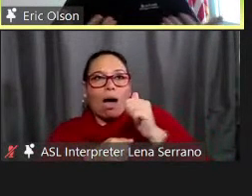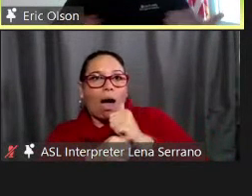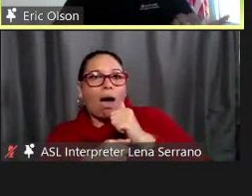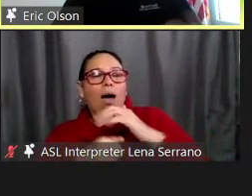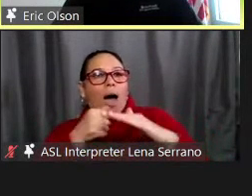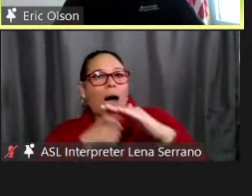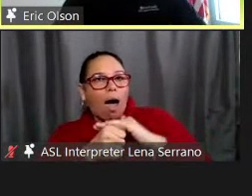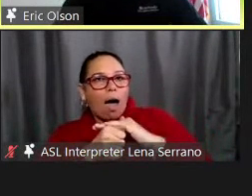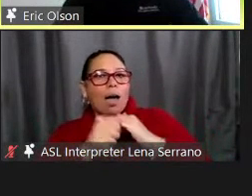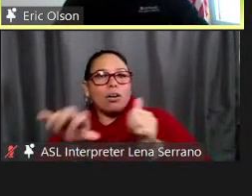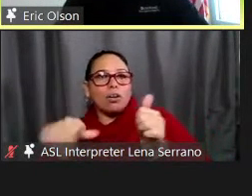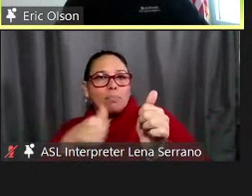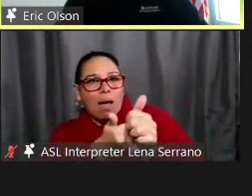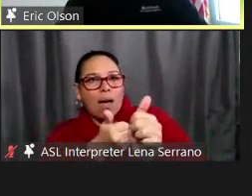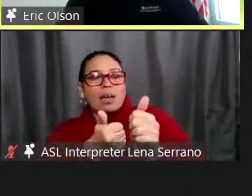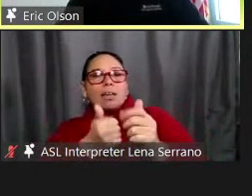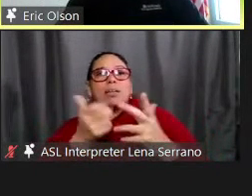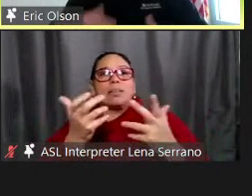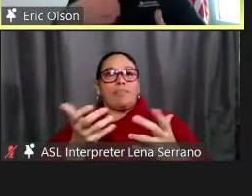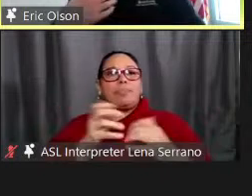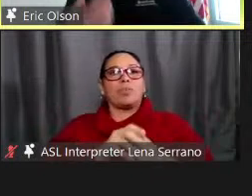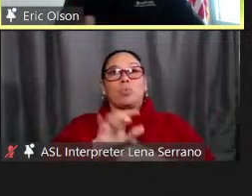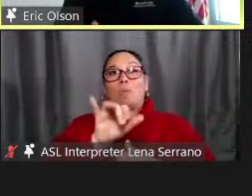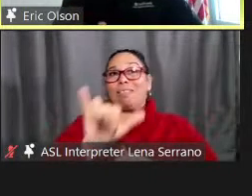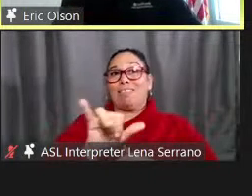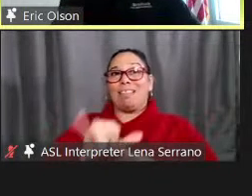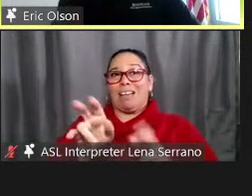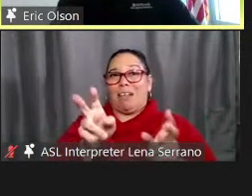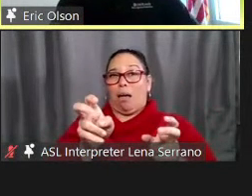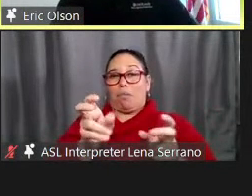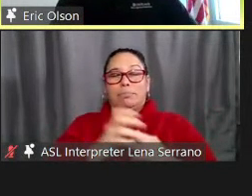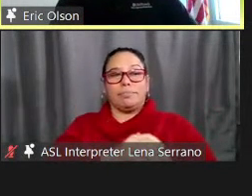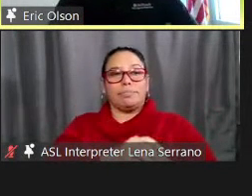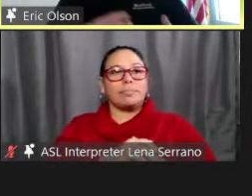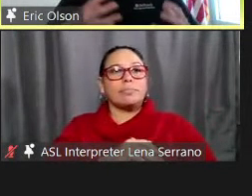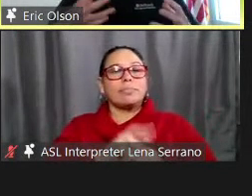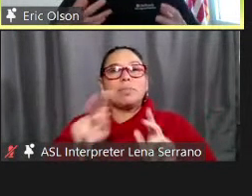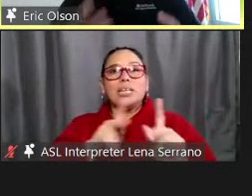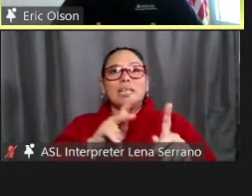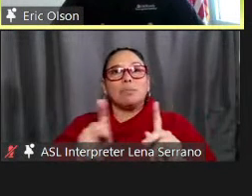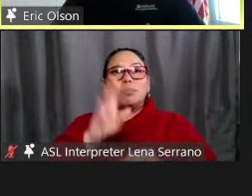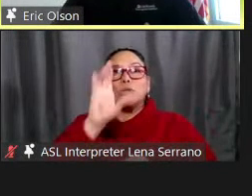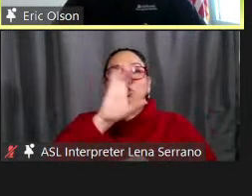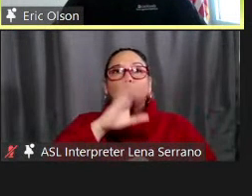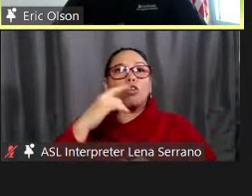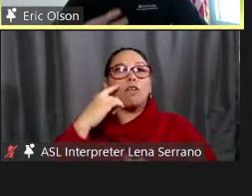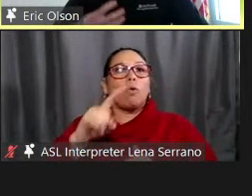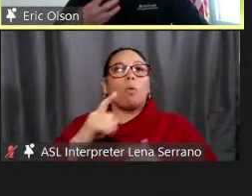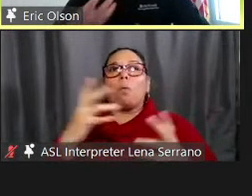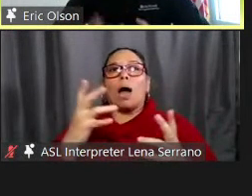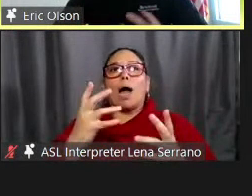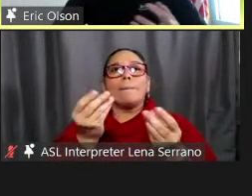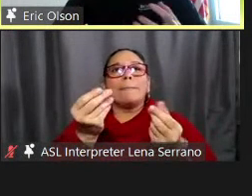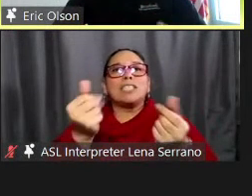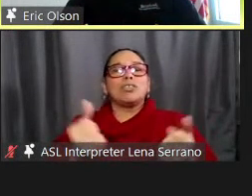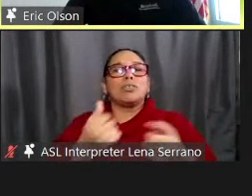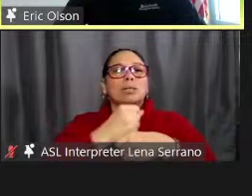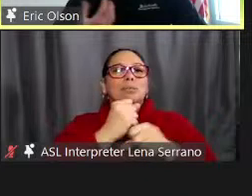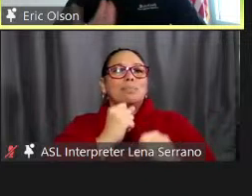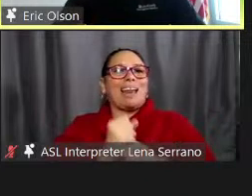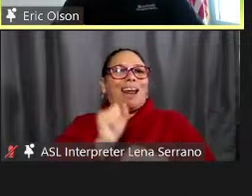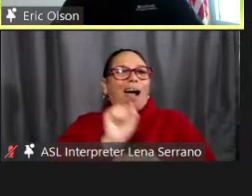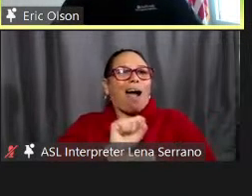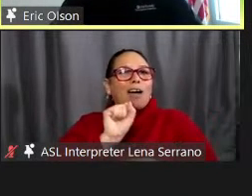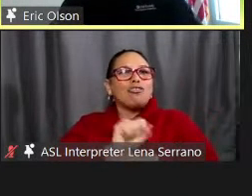us from gunfire. And on that topic, what those individuals sought were materials made of concrete or steel